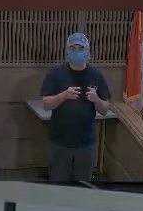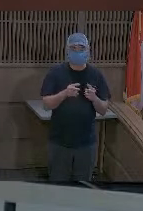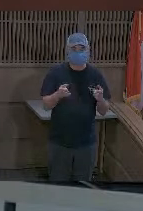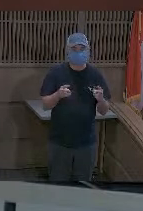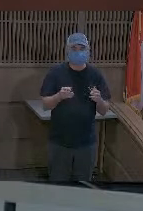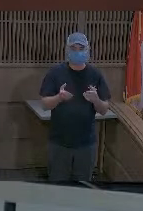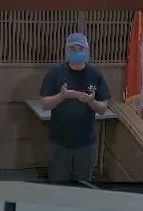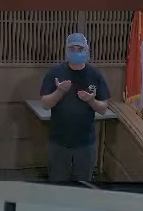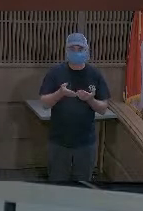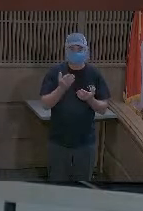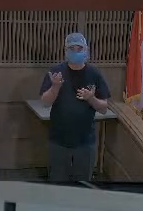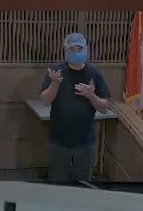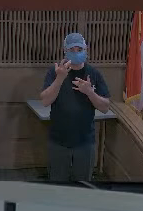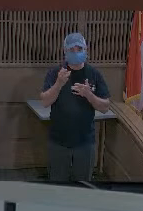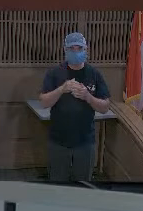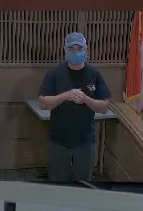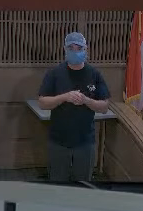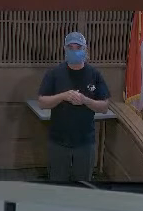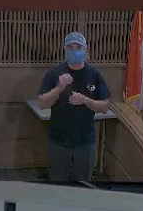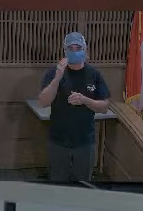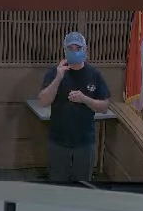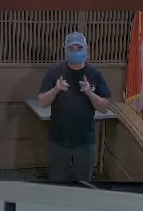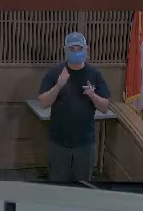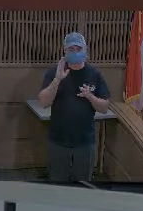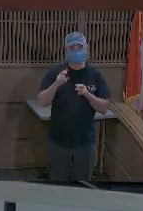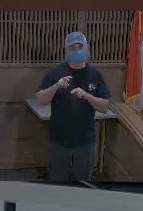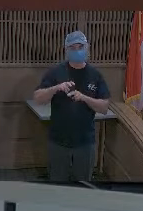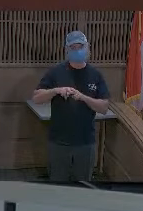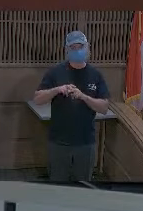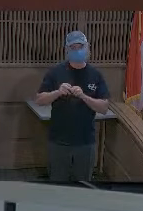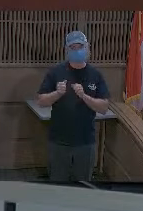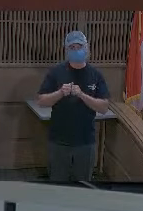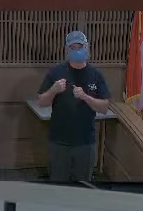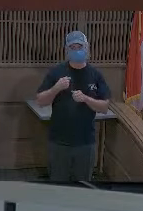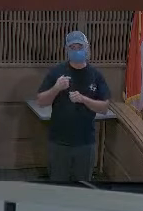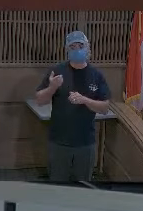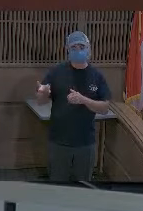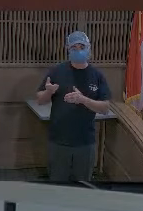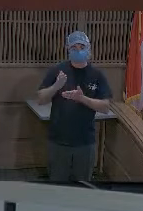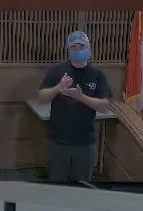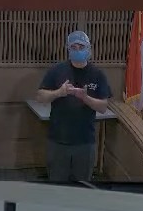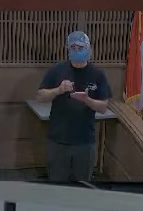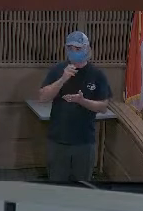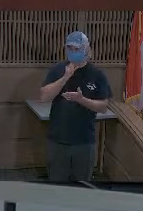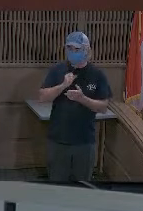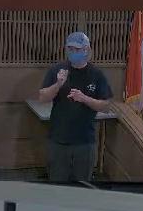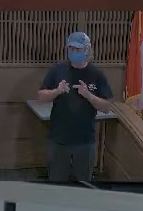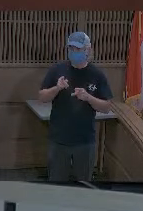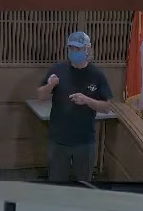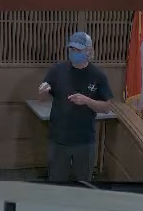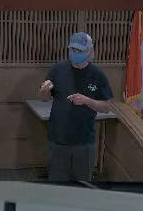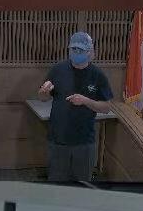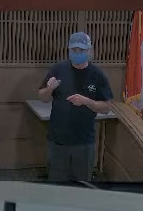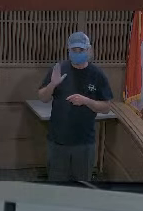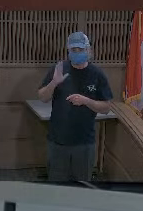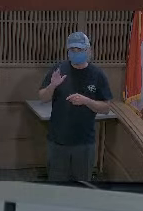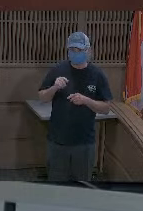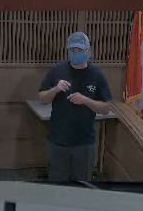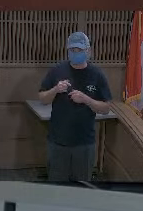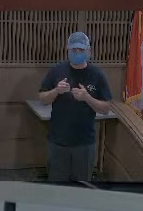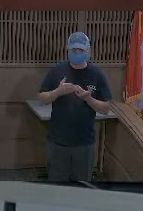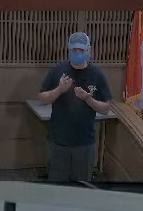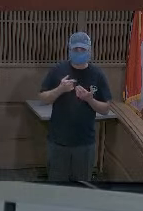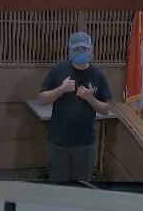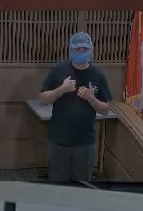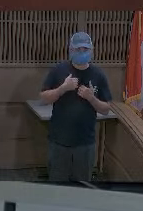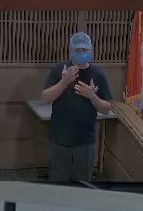family members that are going to sit with us at Thanksgiving. So let's take those steps that are necessary to protect ourselves and those that we